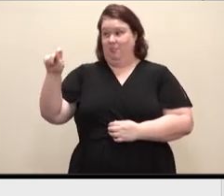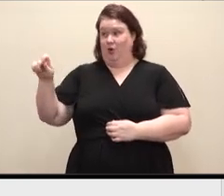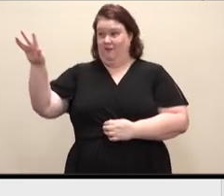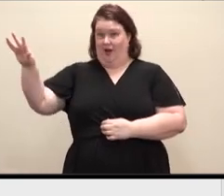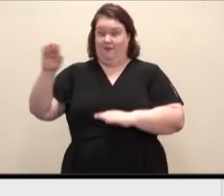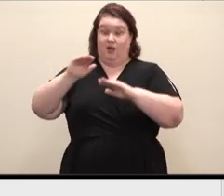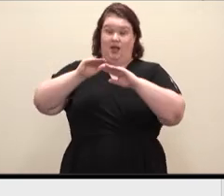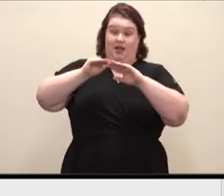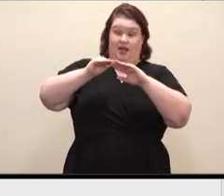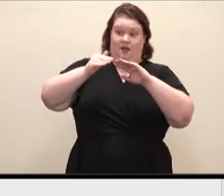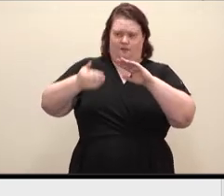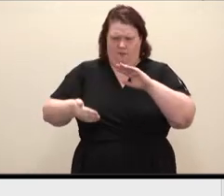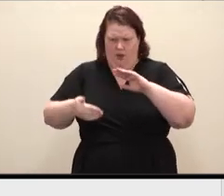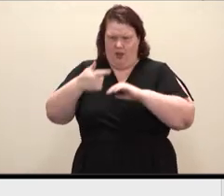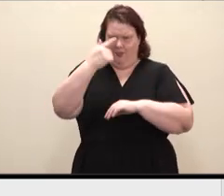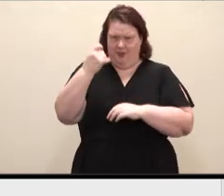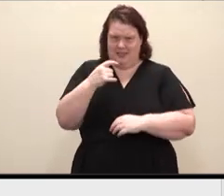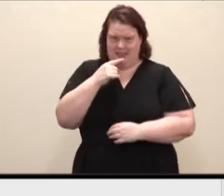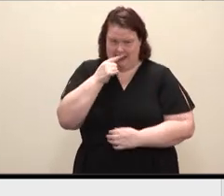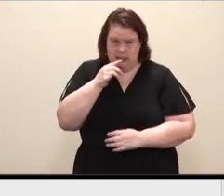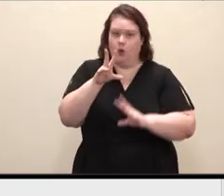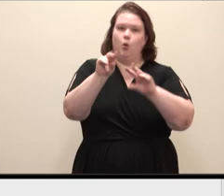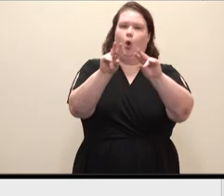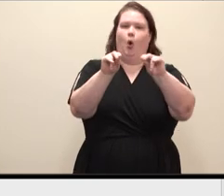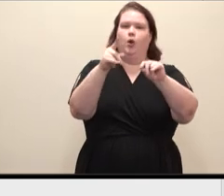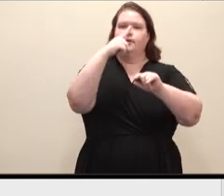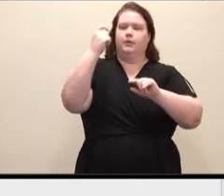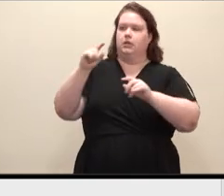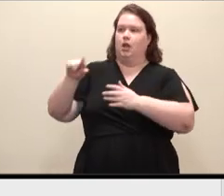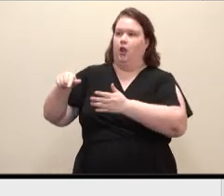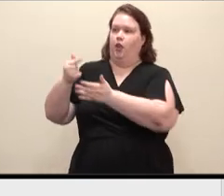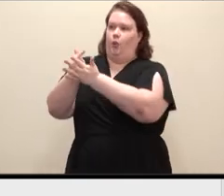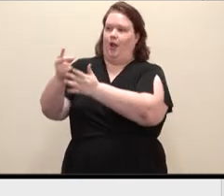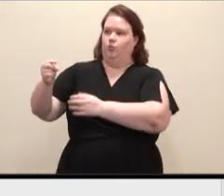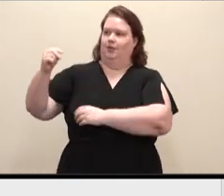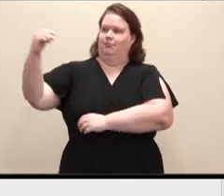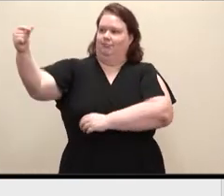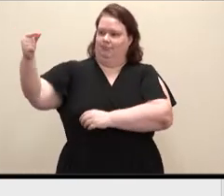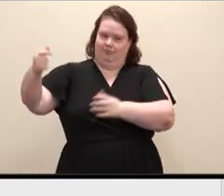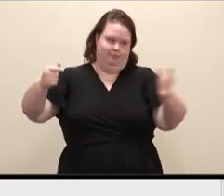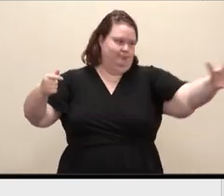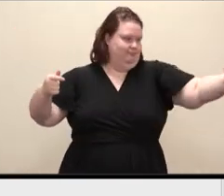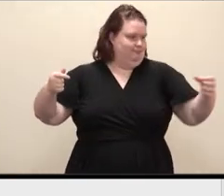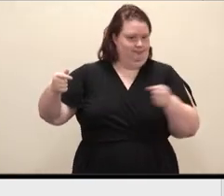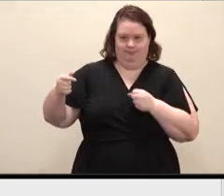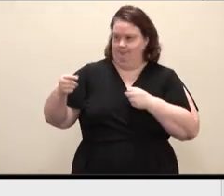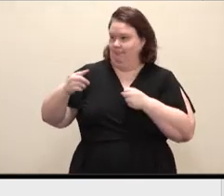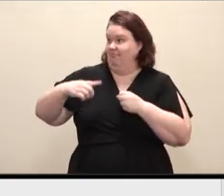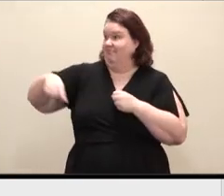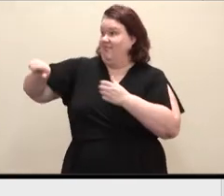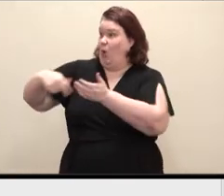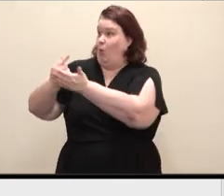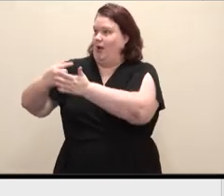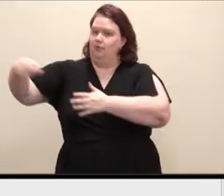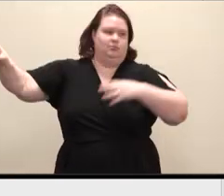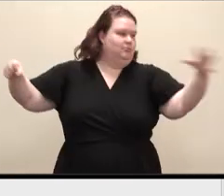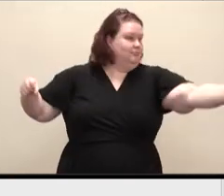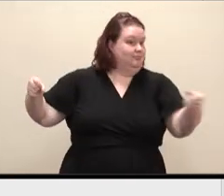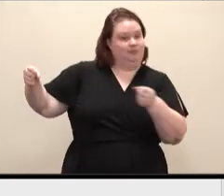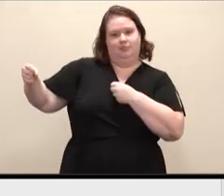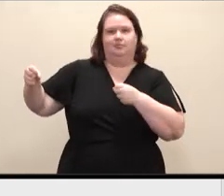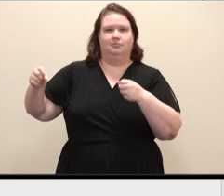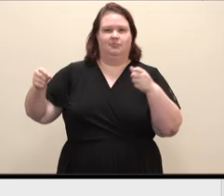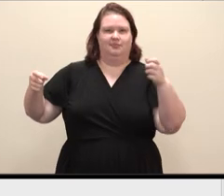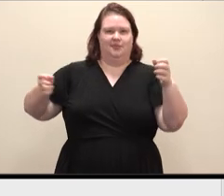falling because it's the kids. It's because she's got an in and out, right? When you think about it, like one student's coming in and she's graduating